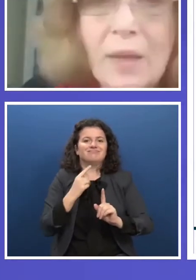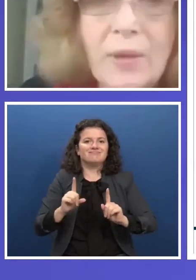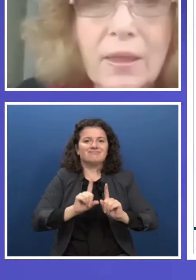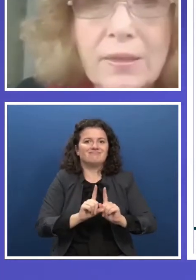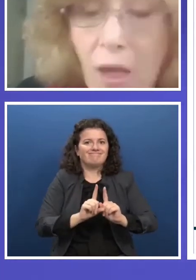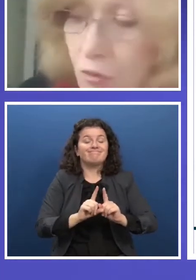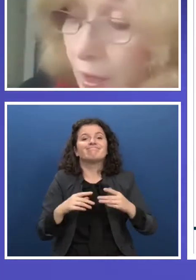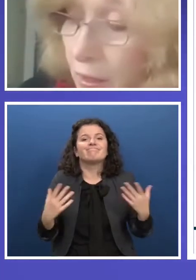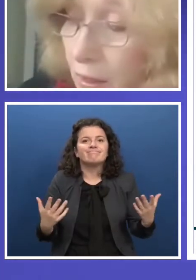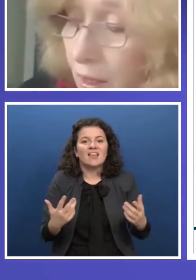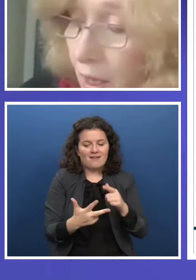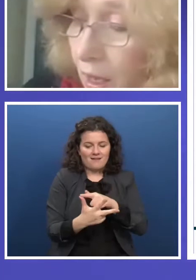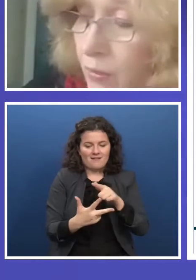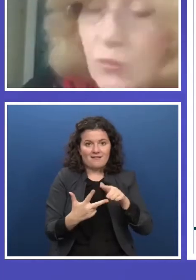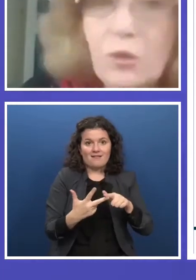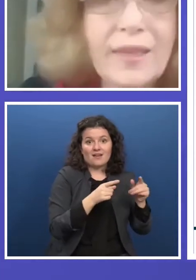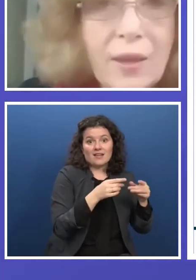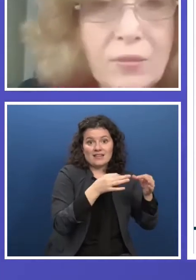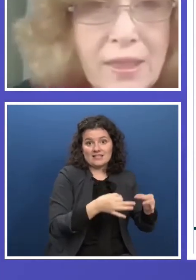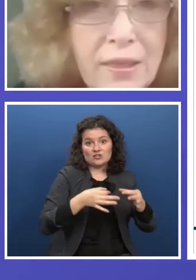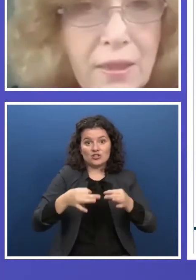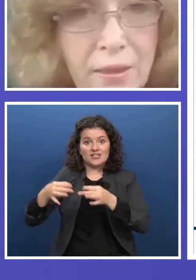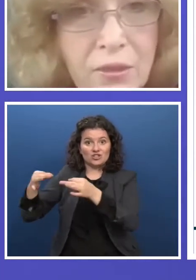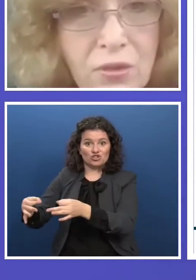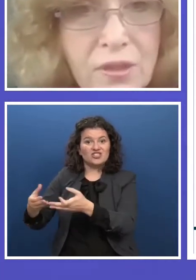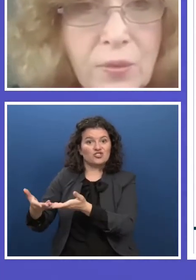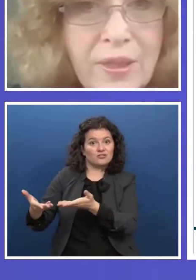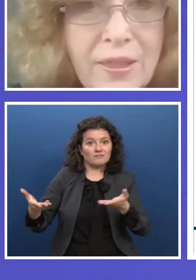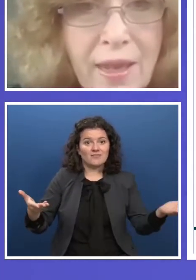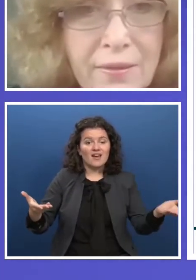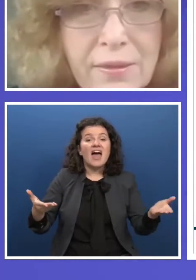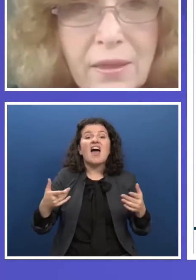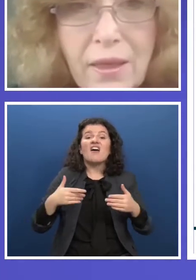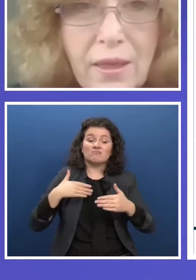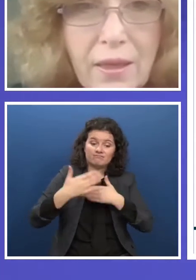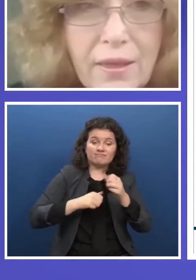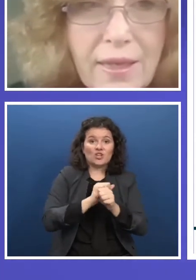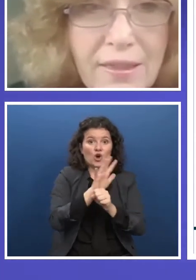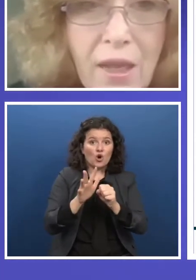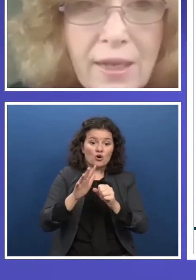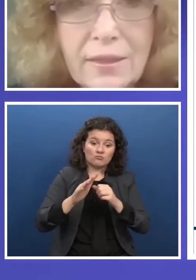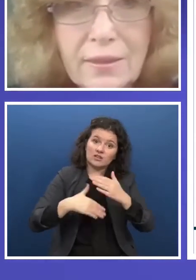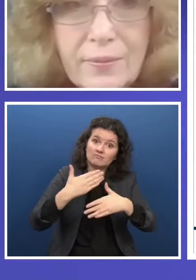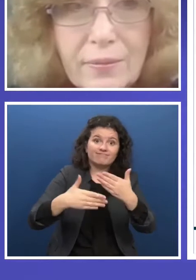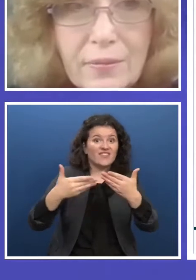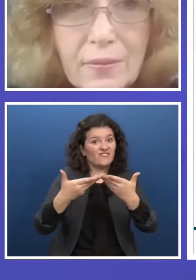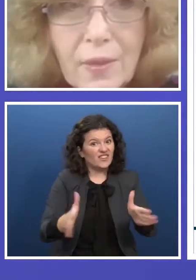this pandemic is over, will be counted in the costs of women's deaths. Next